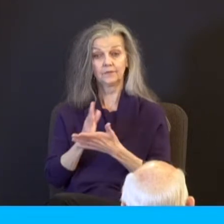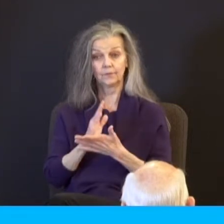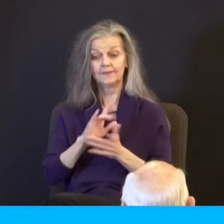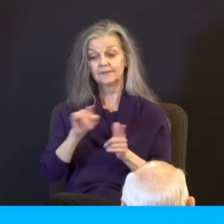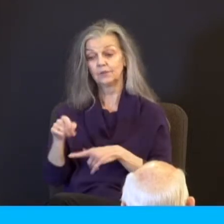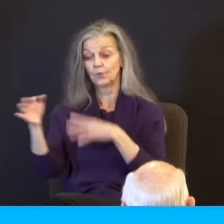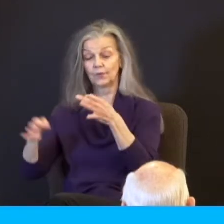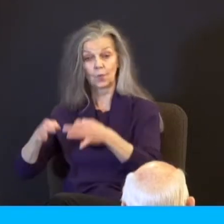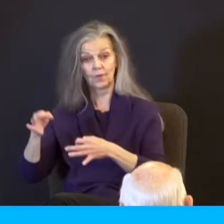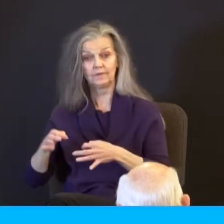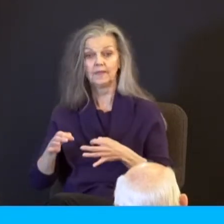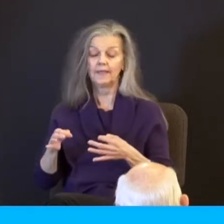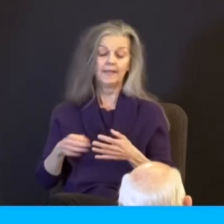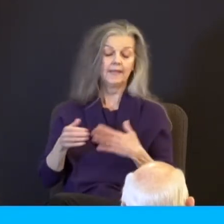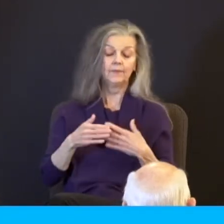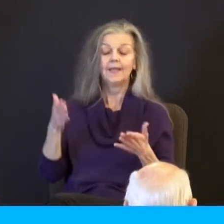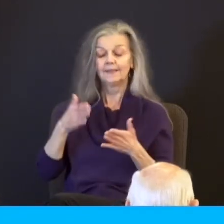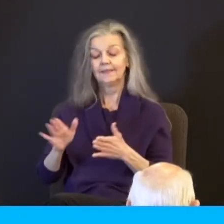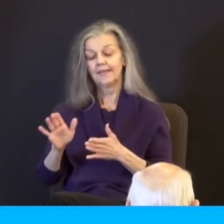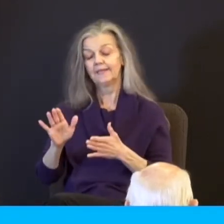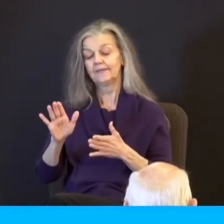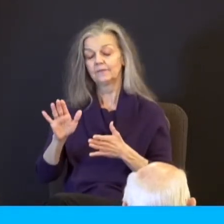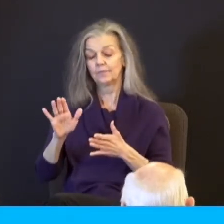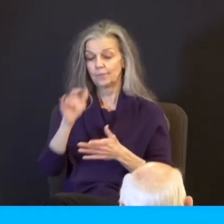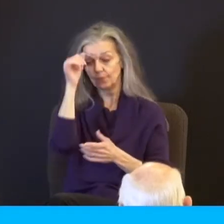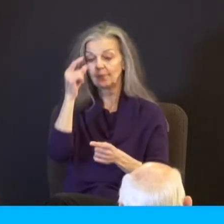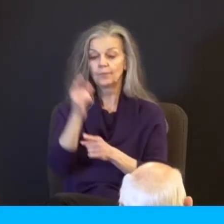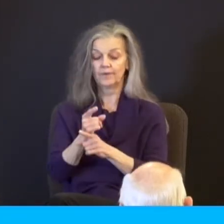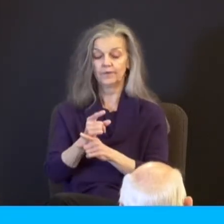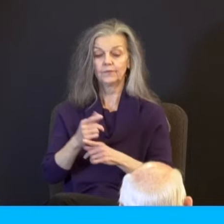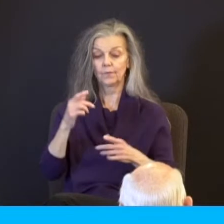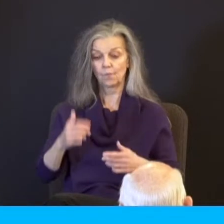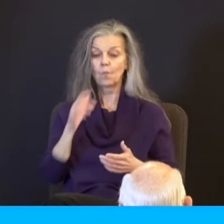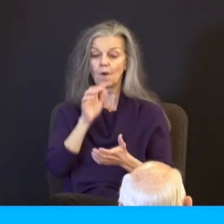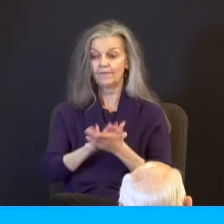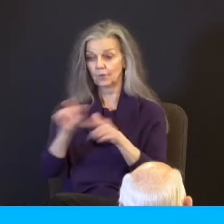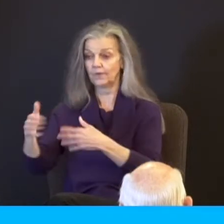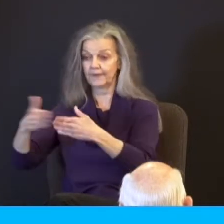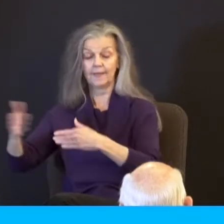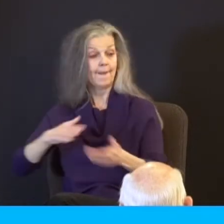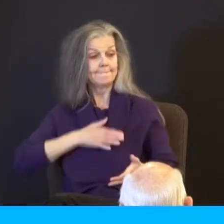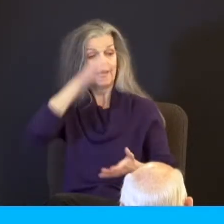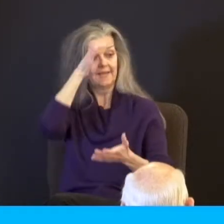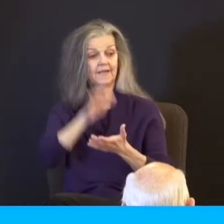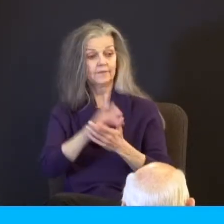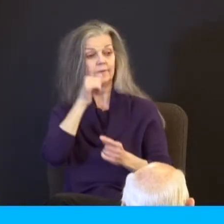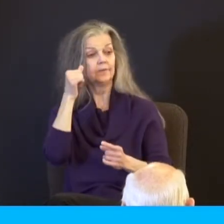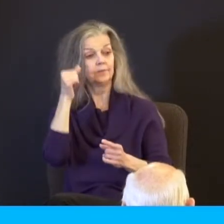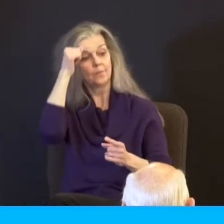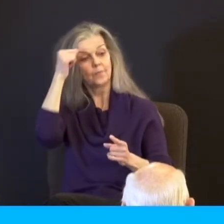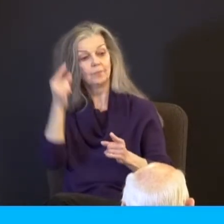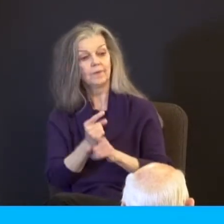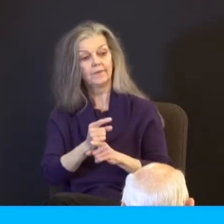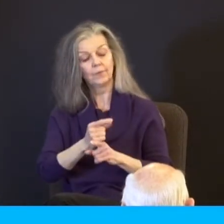basically. Let his brother's wife go to the gate unto the elders and say, my husband's brother refuses to raise up unto his brother a name